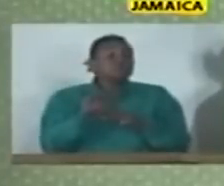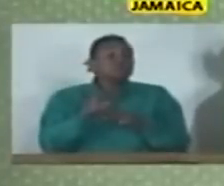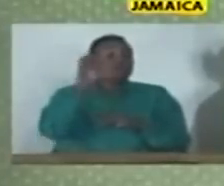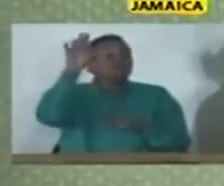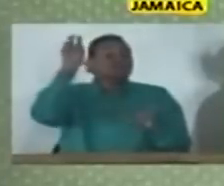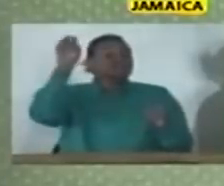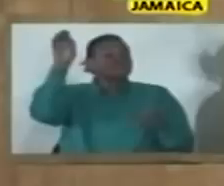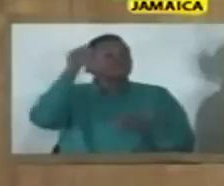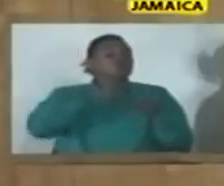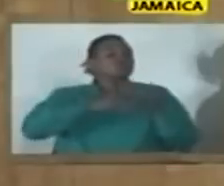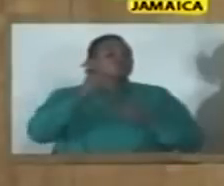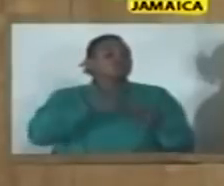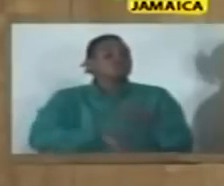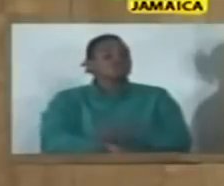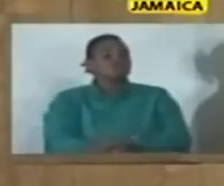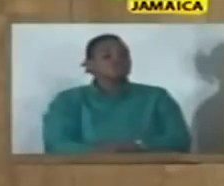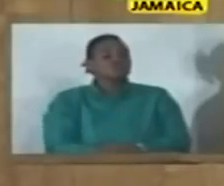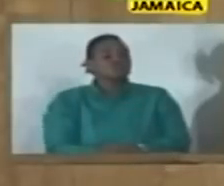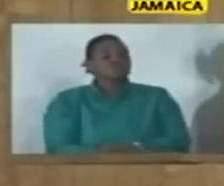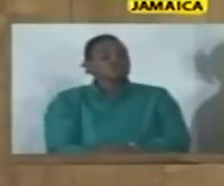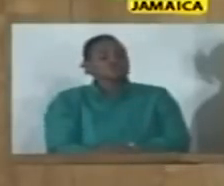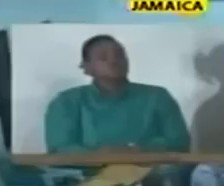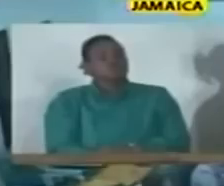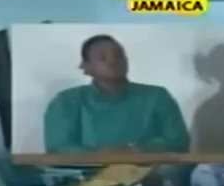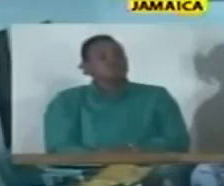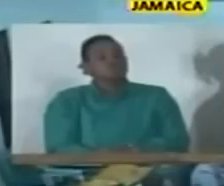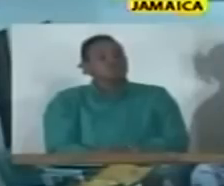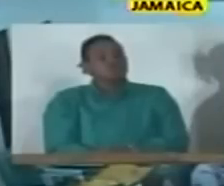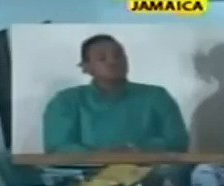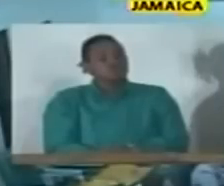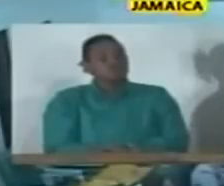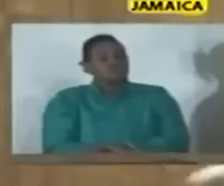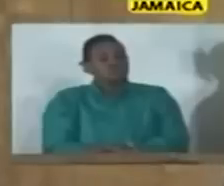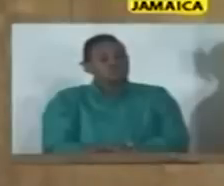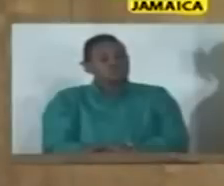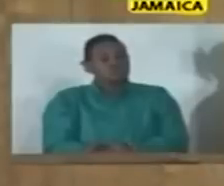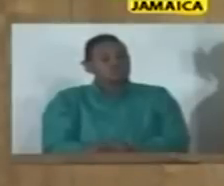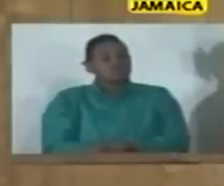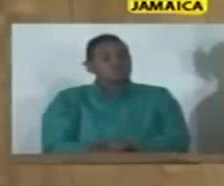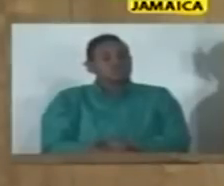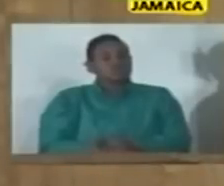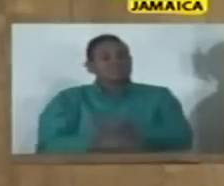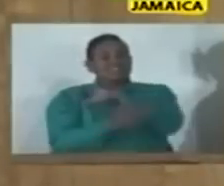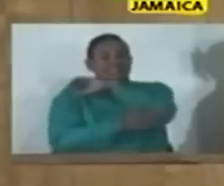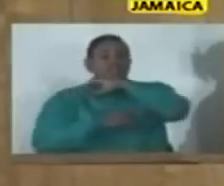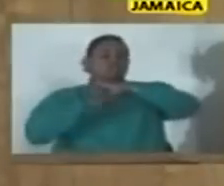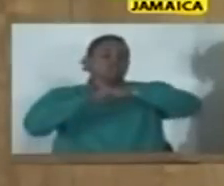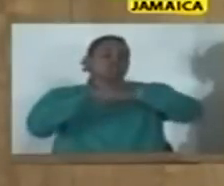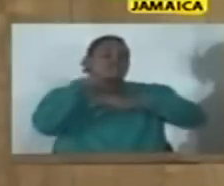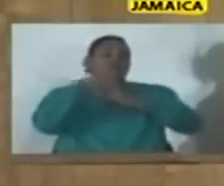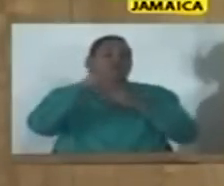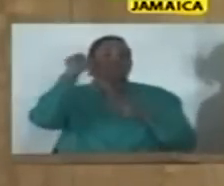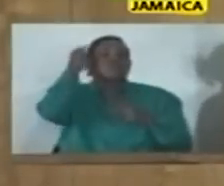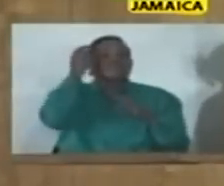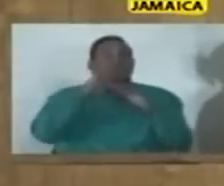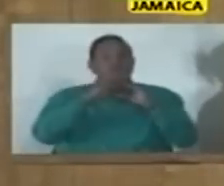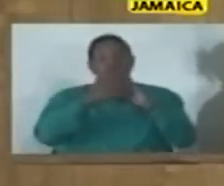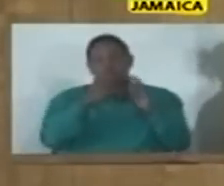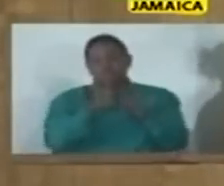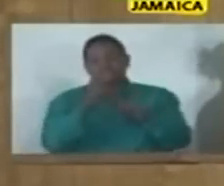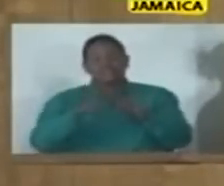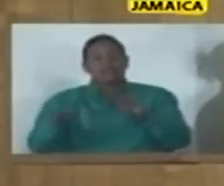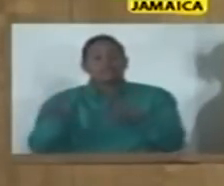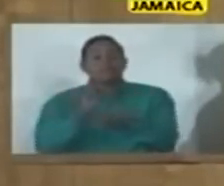the Minister of Foreign Affairs. National security is part of the government of Jamaica. It can't be that Minister